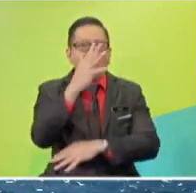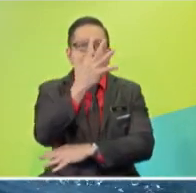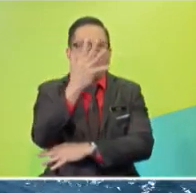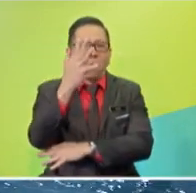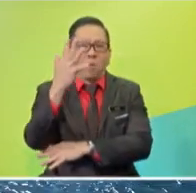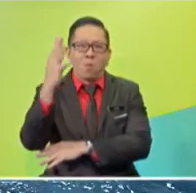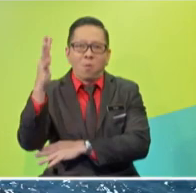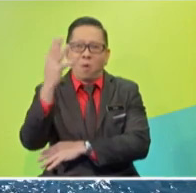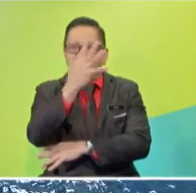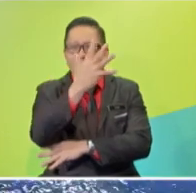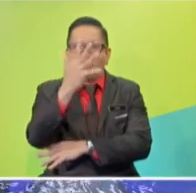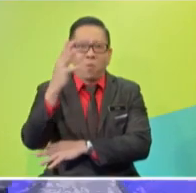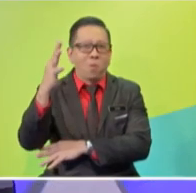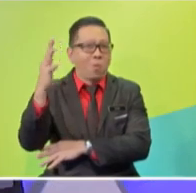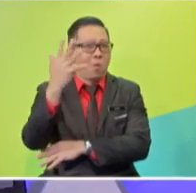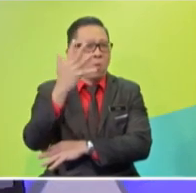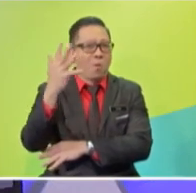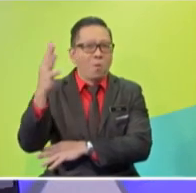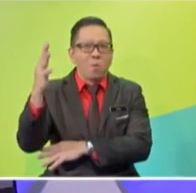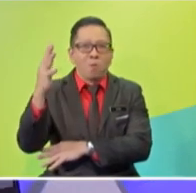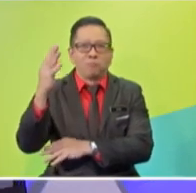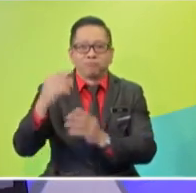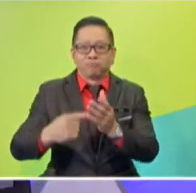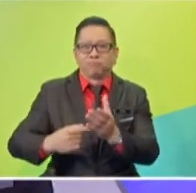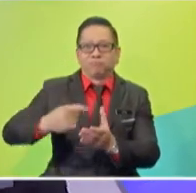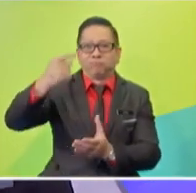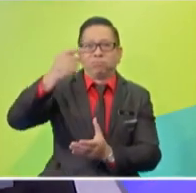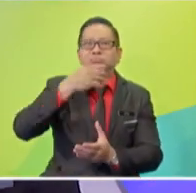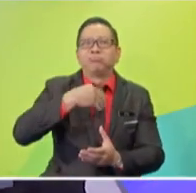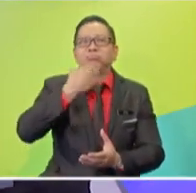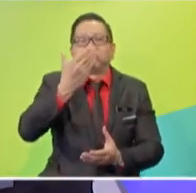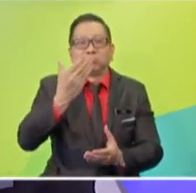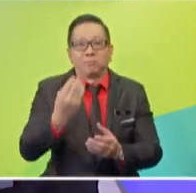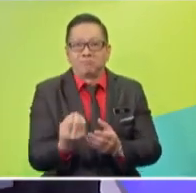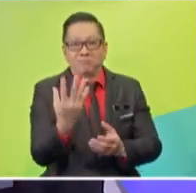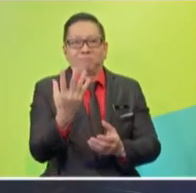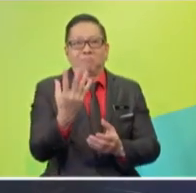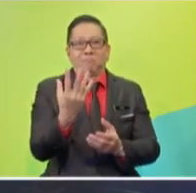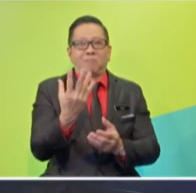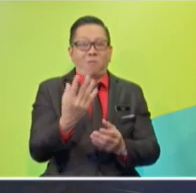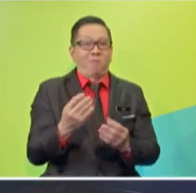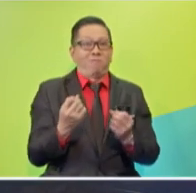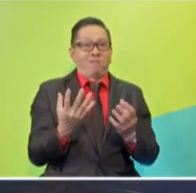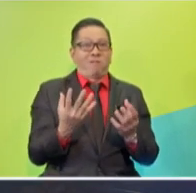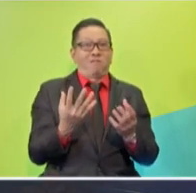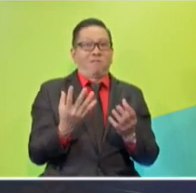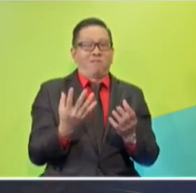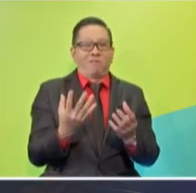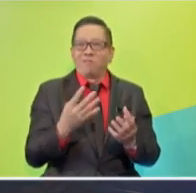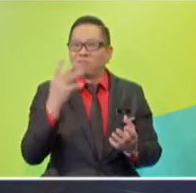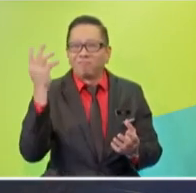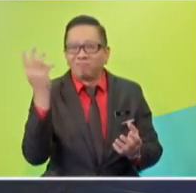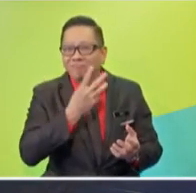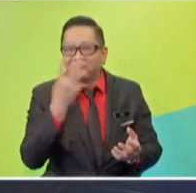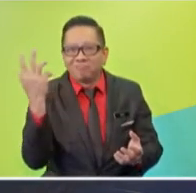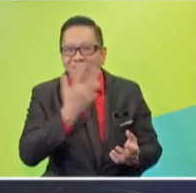trimming the trees or the plants, and then suddenly a giraffe pop up in front of him. Wow. Yeah, that's cool,